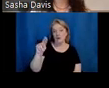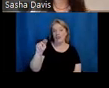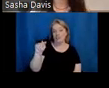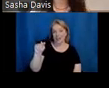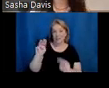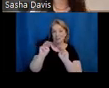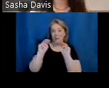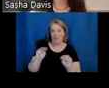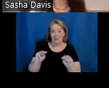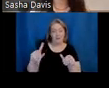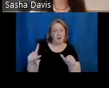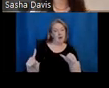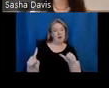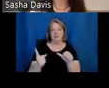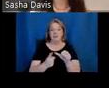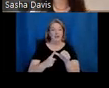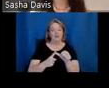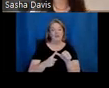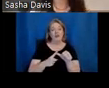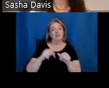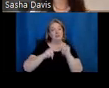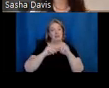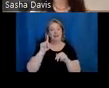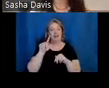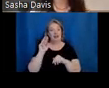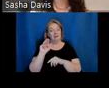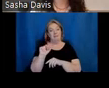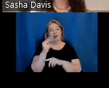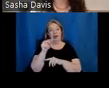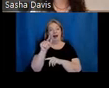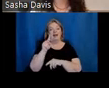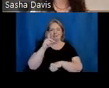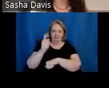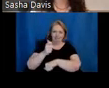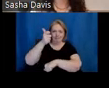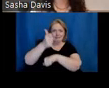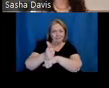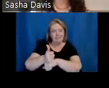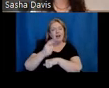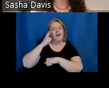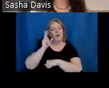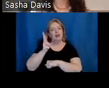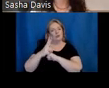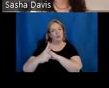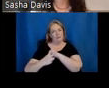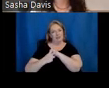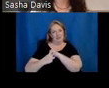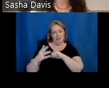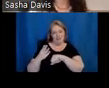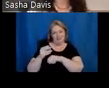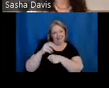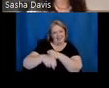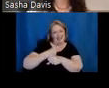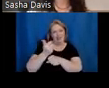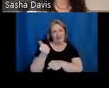Manhattan granted historic landmark designation shortly after the Preservation Act of 1965. Take